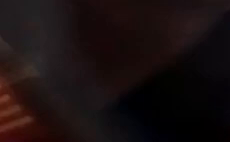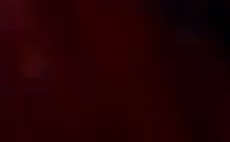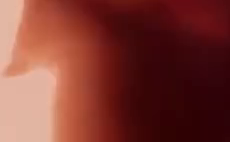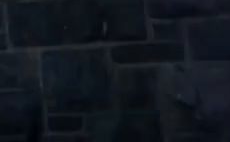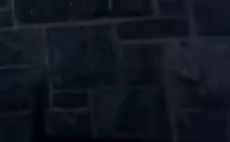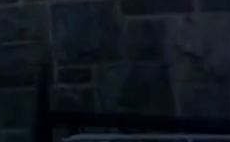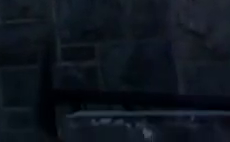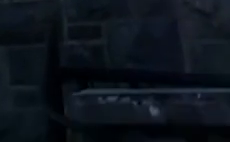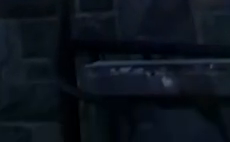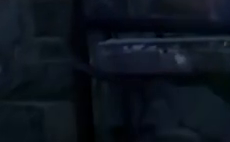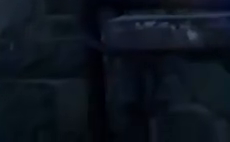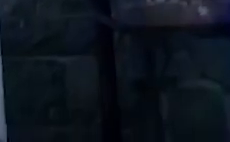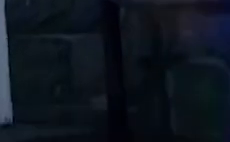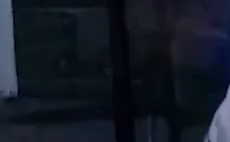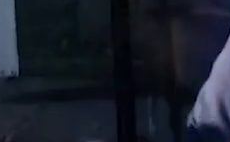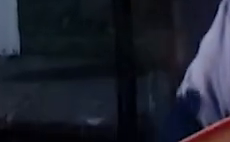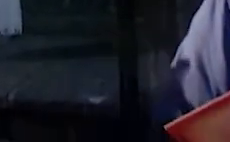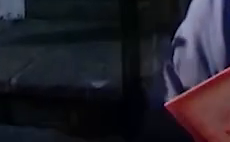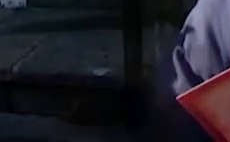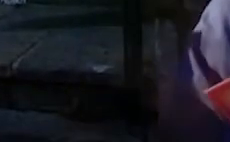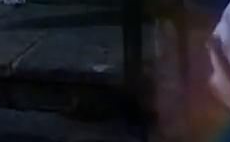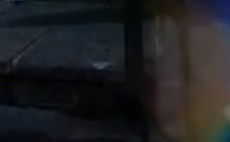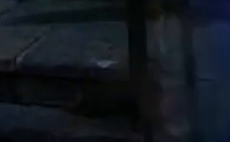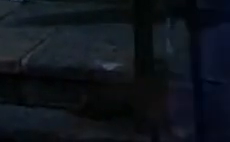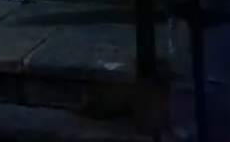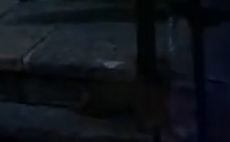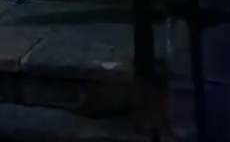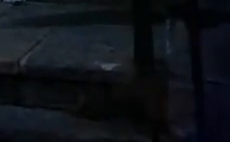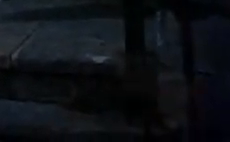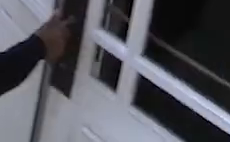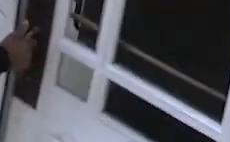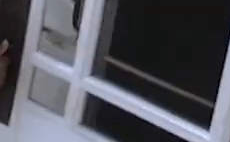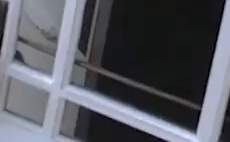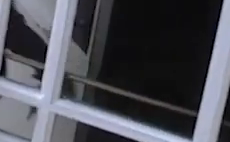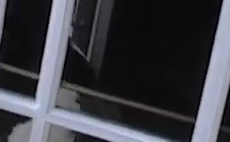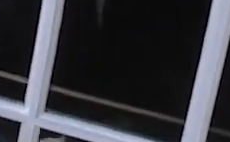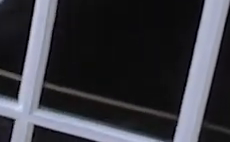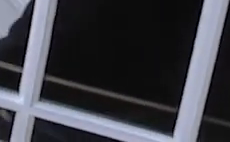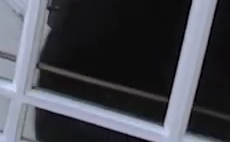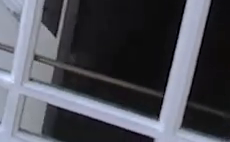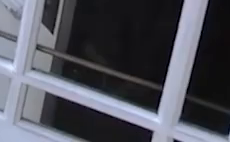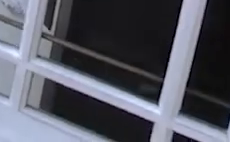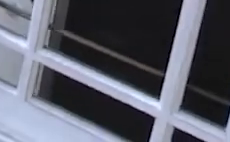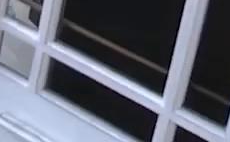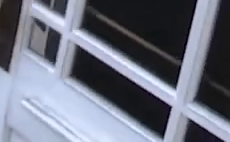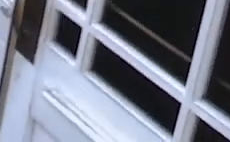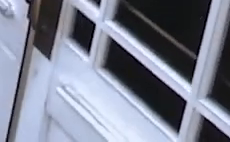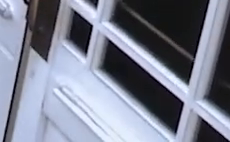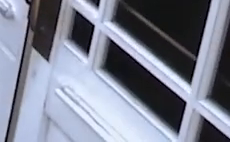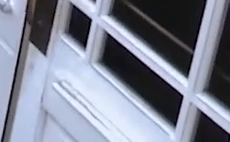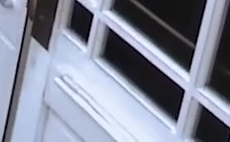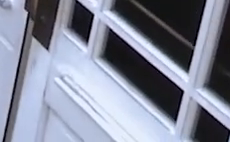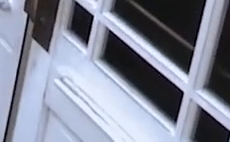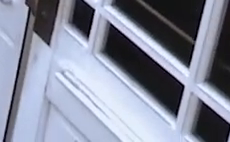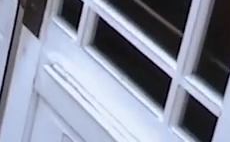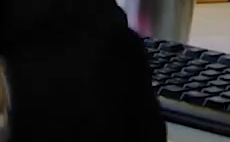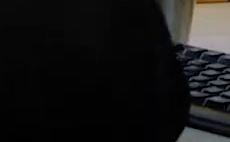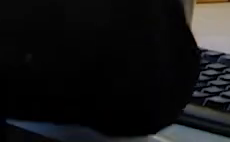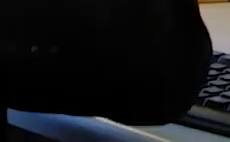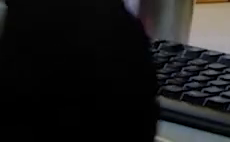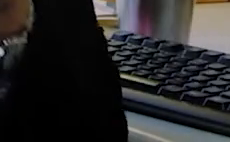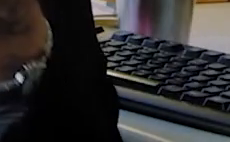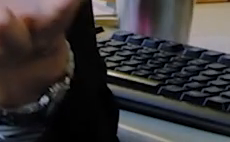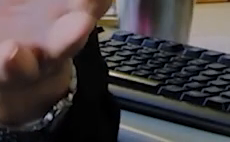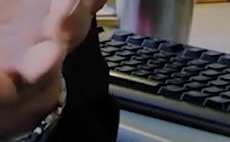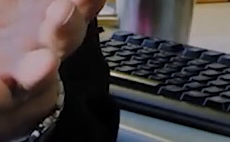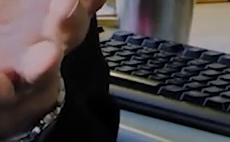elected democratically that interacts with this worker co-op to reach the decisions that serve this community best.